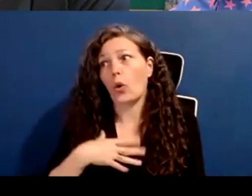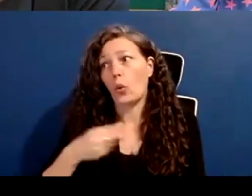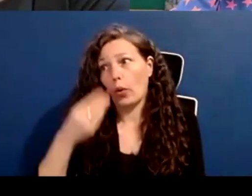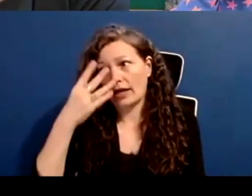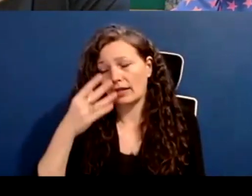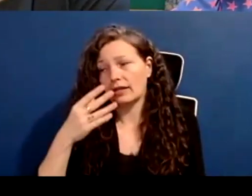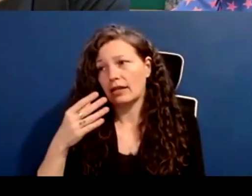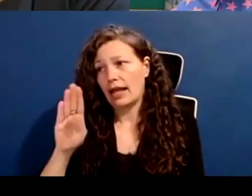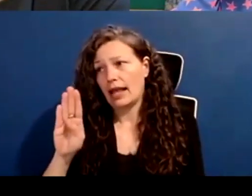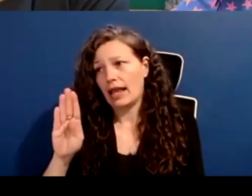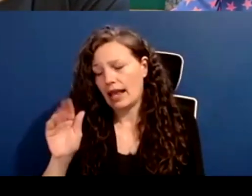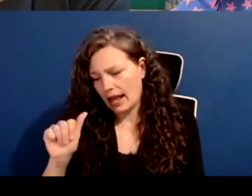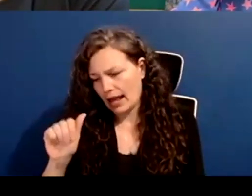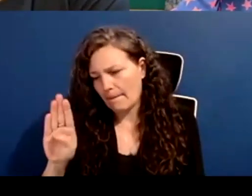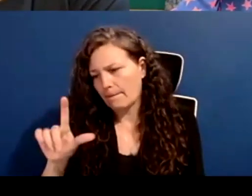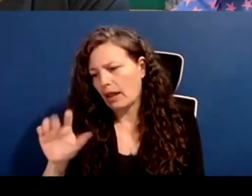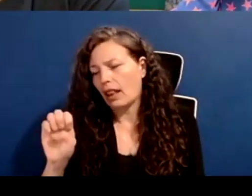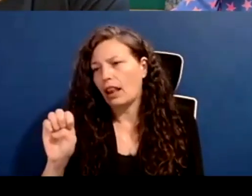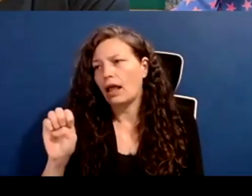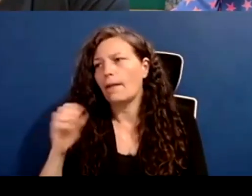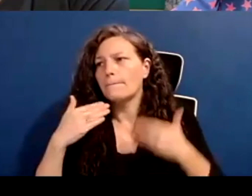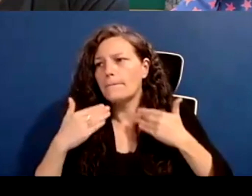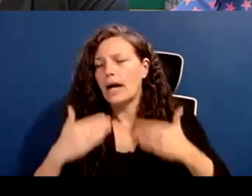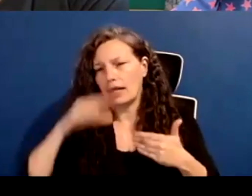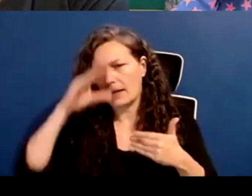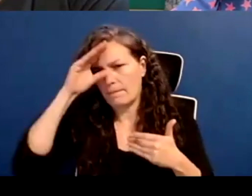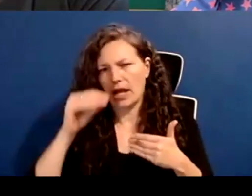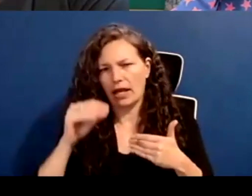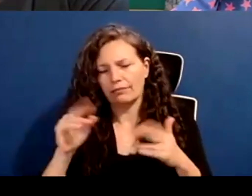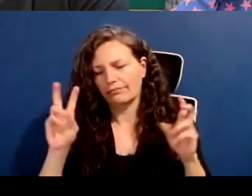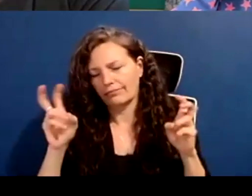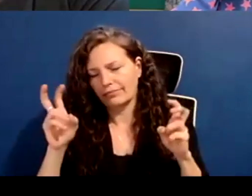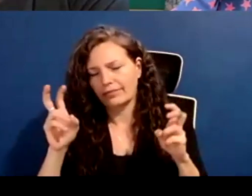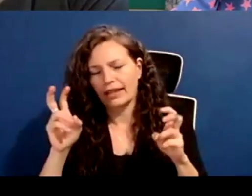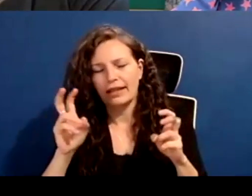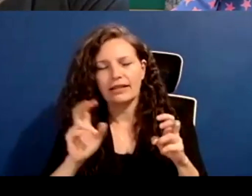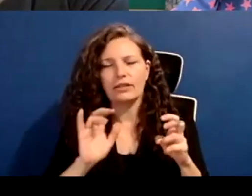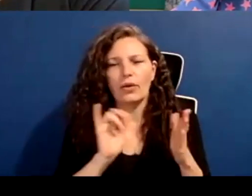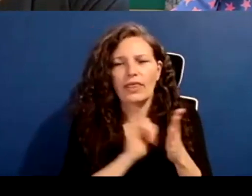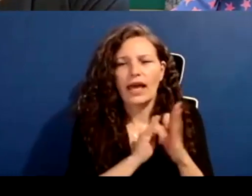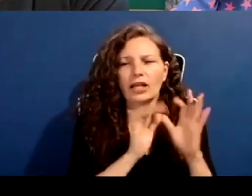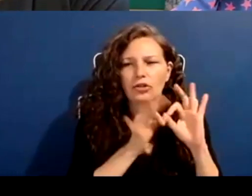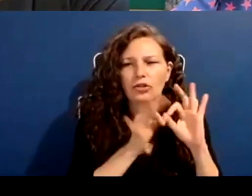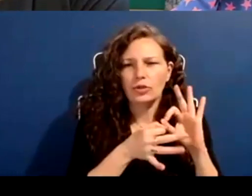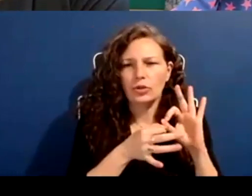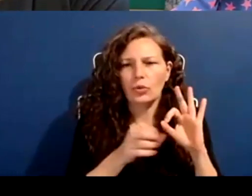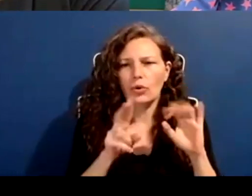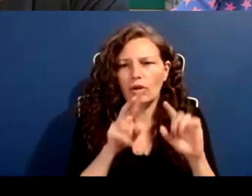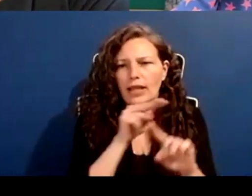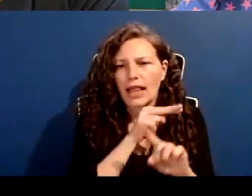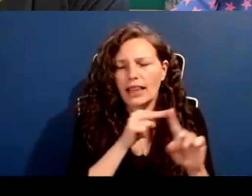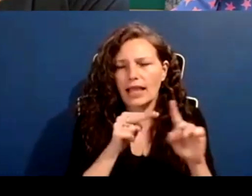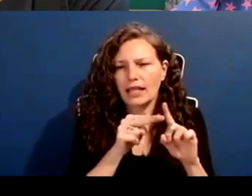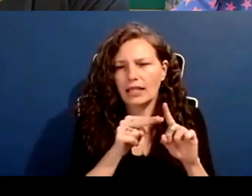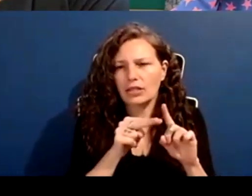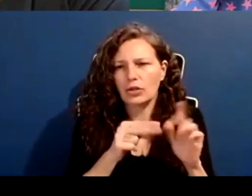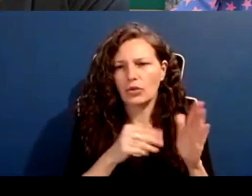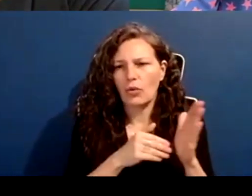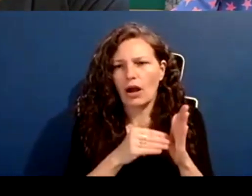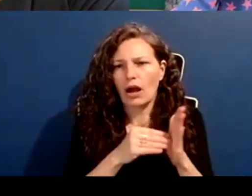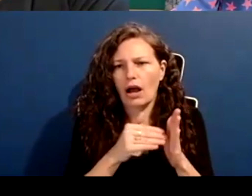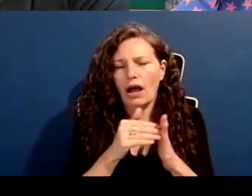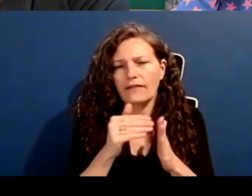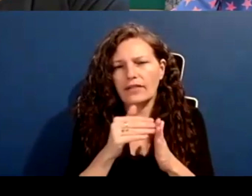text. So in that interpretation and in that lens, you find oftentimes